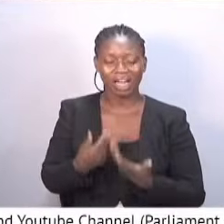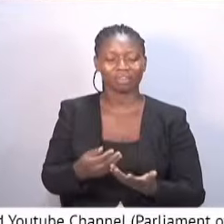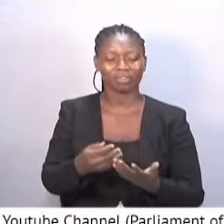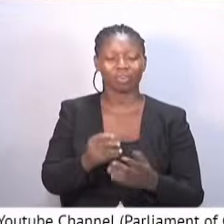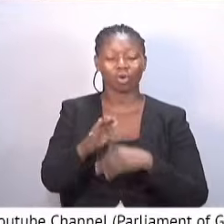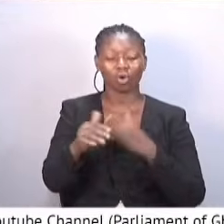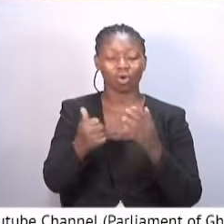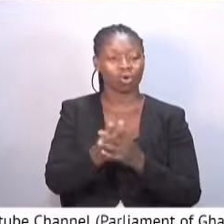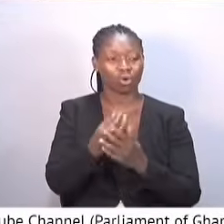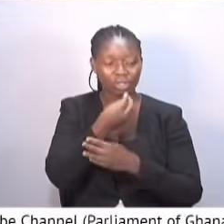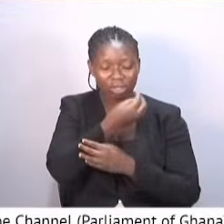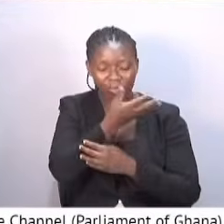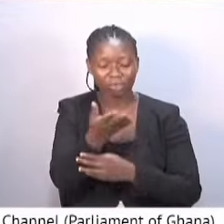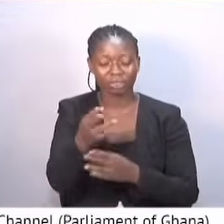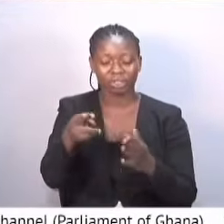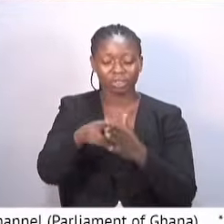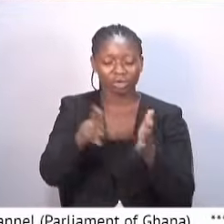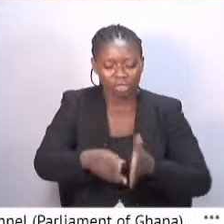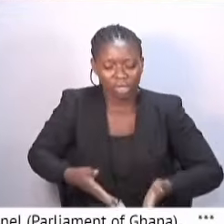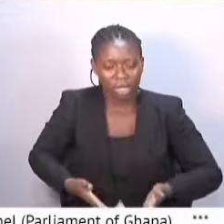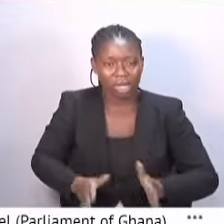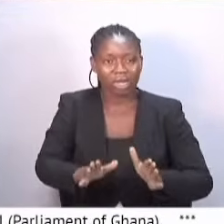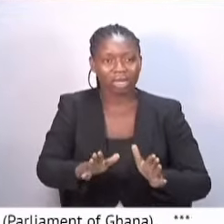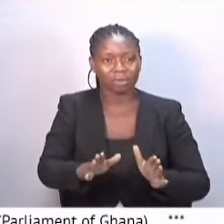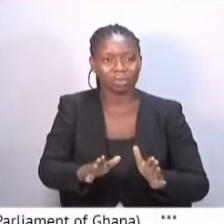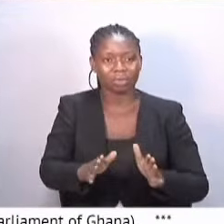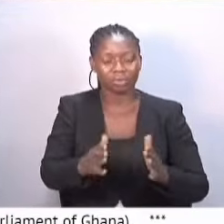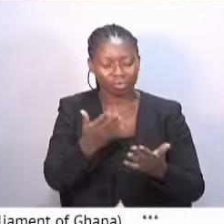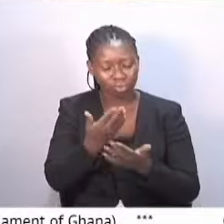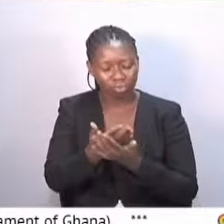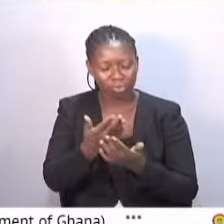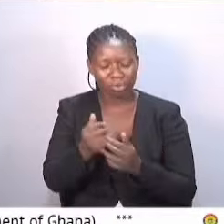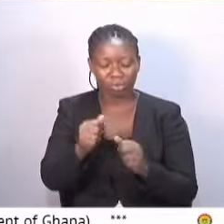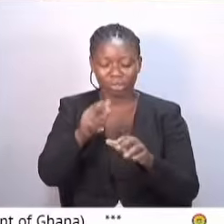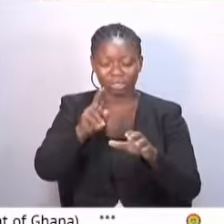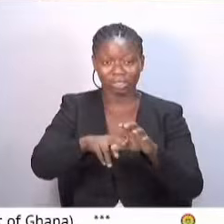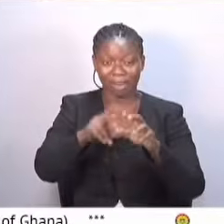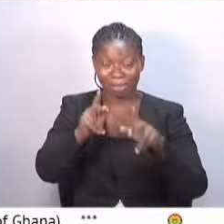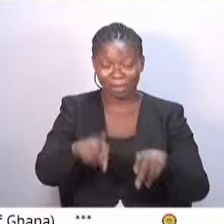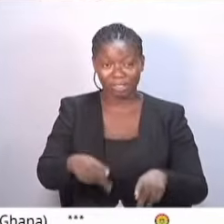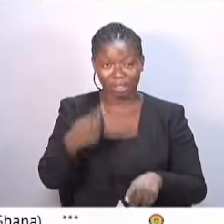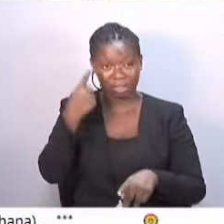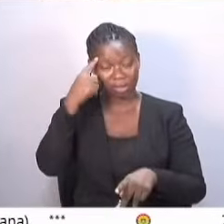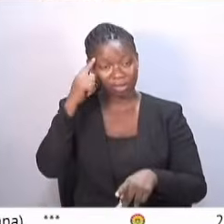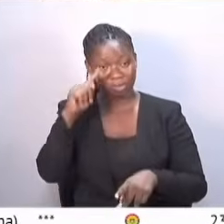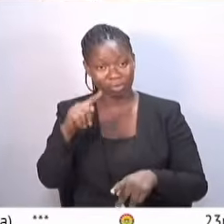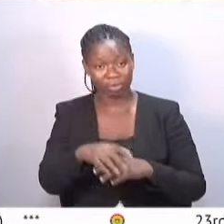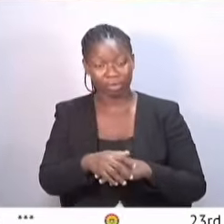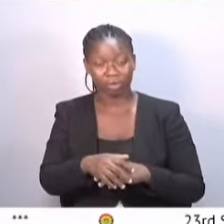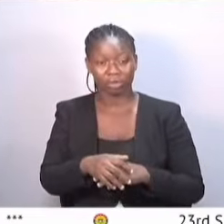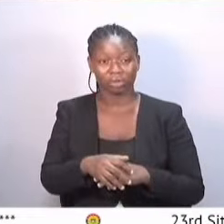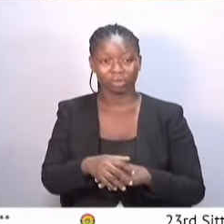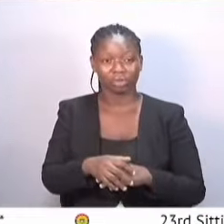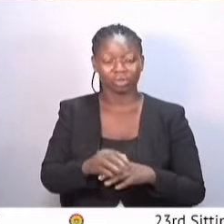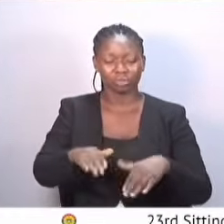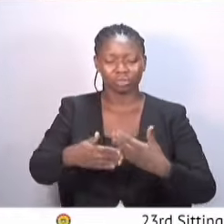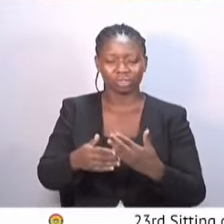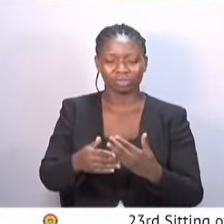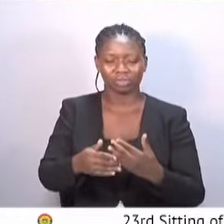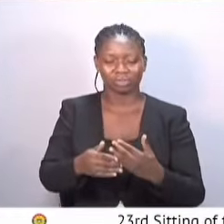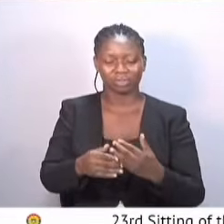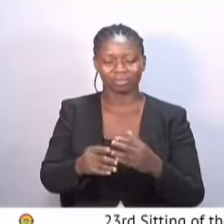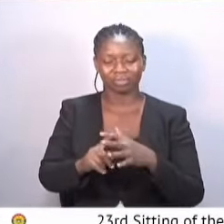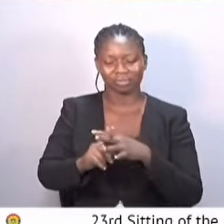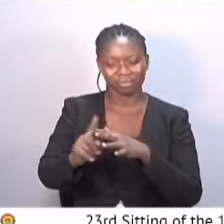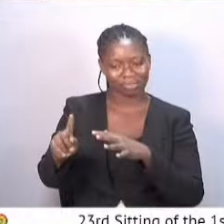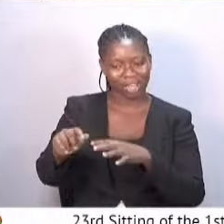facts readily available, the rules allow him to plead with the chair for him to be given